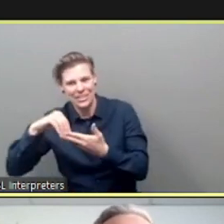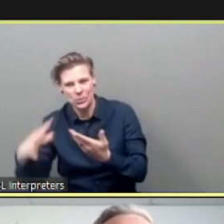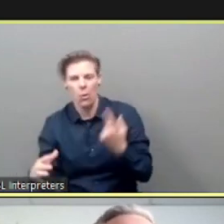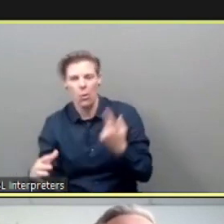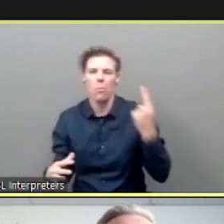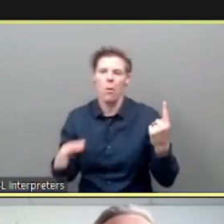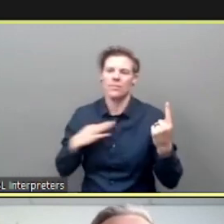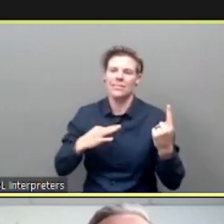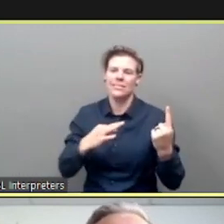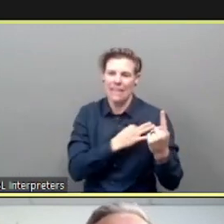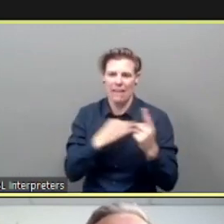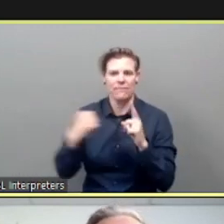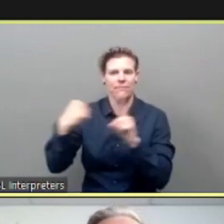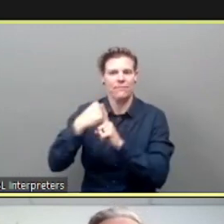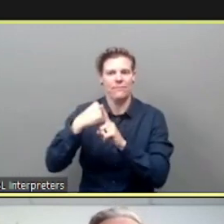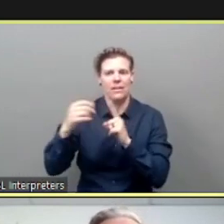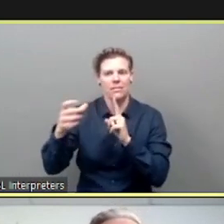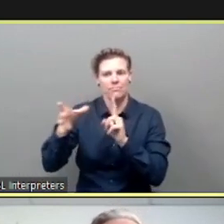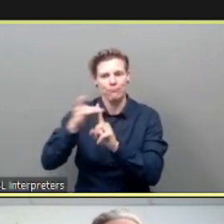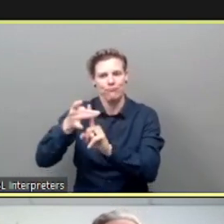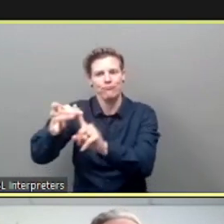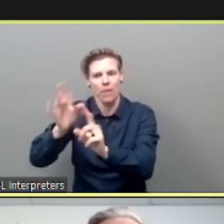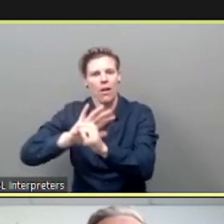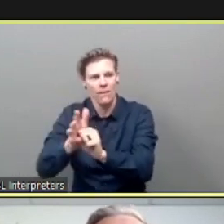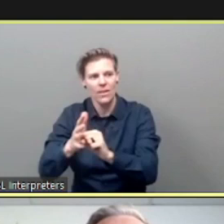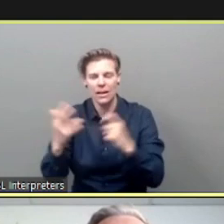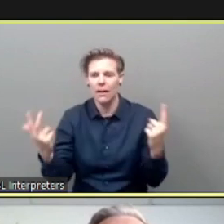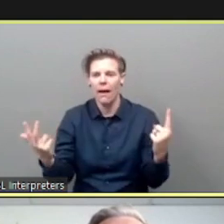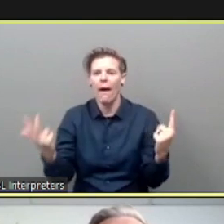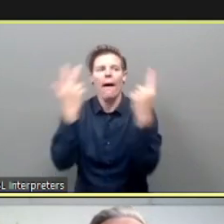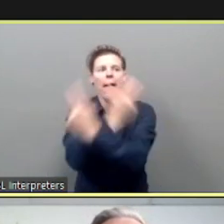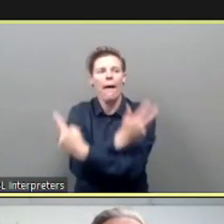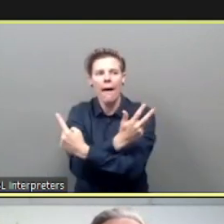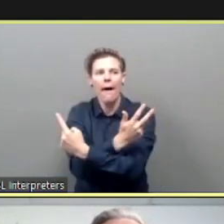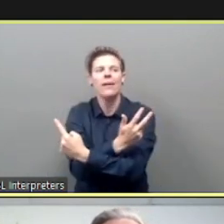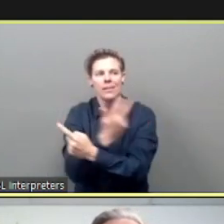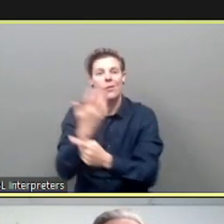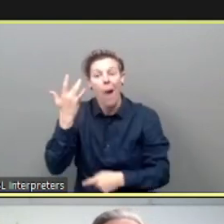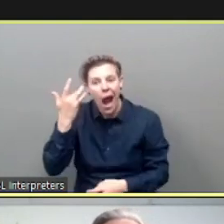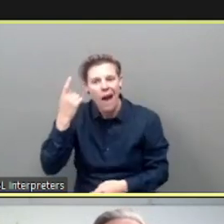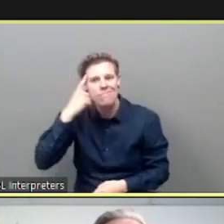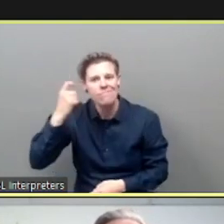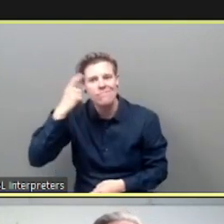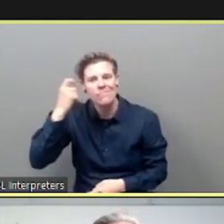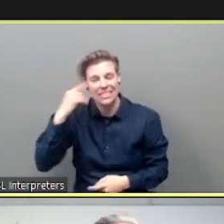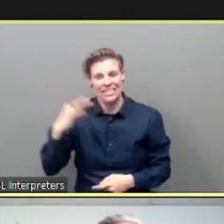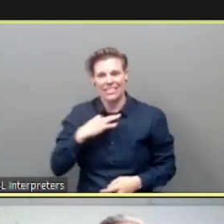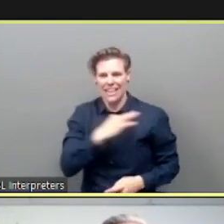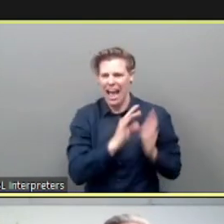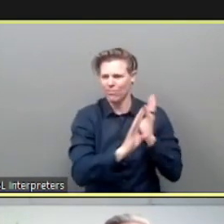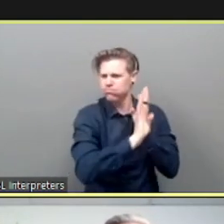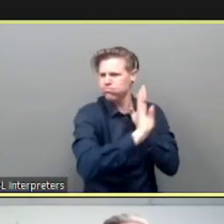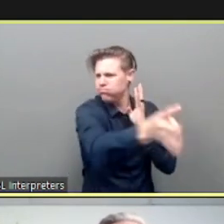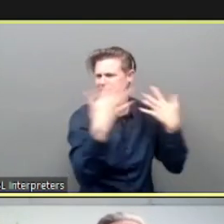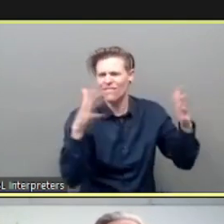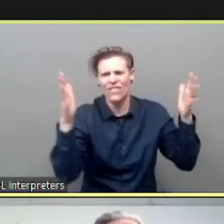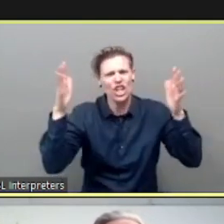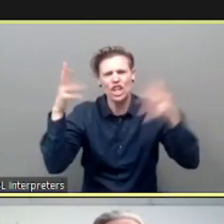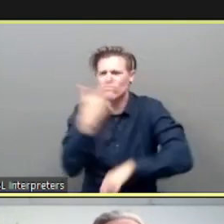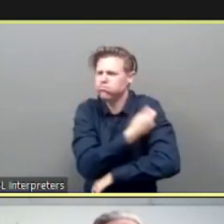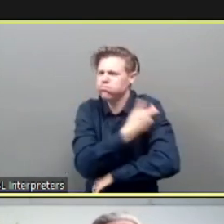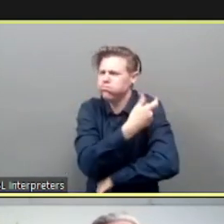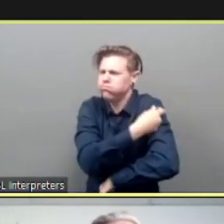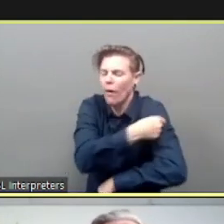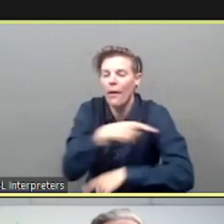to the effectiveness of vaccines and the fact that most of teachers and staff are vaccinated, the majority are, whereas of course, a